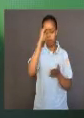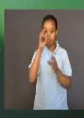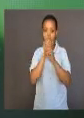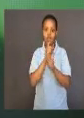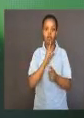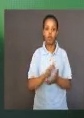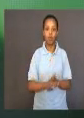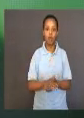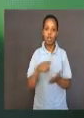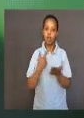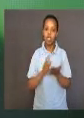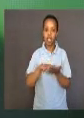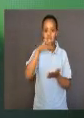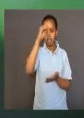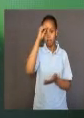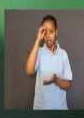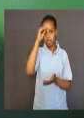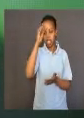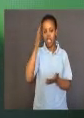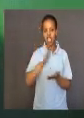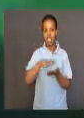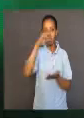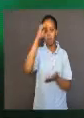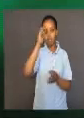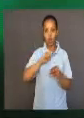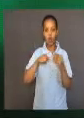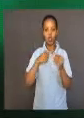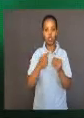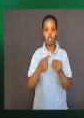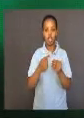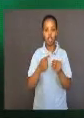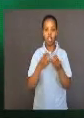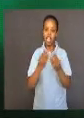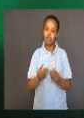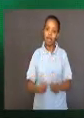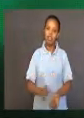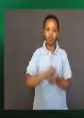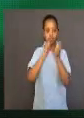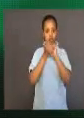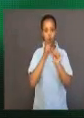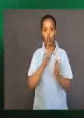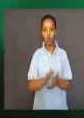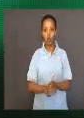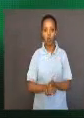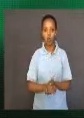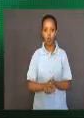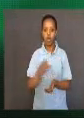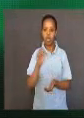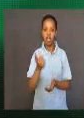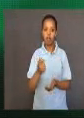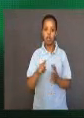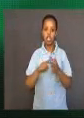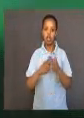In this lesson, we learned about evolution. We also started to